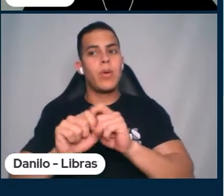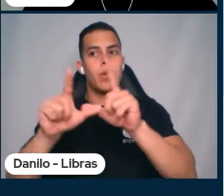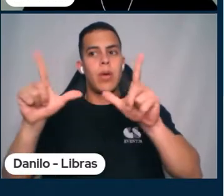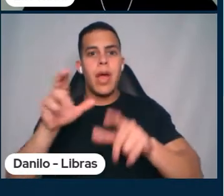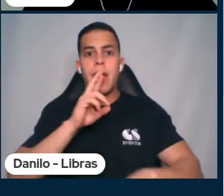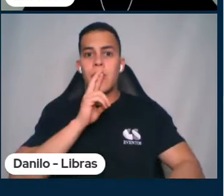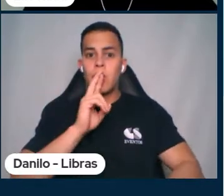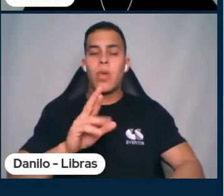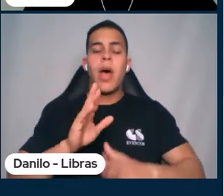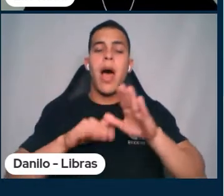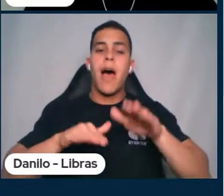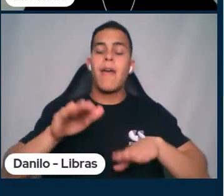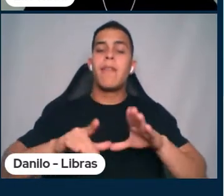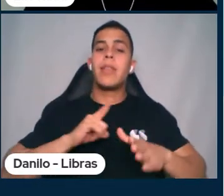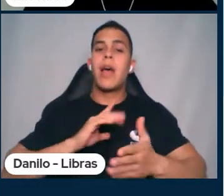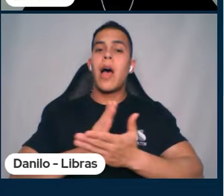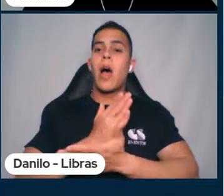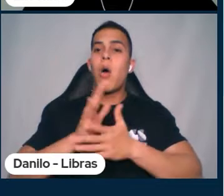And the last